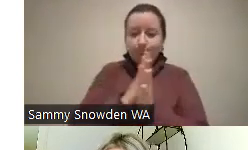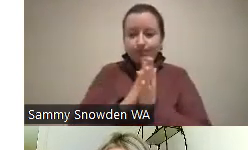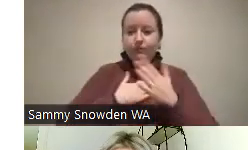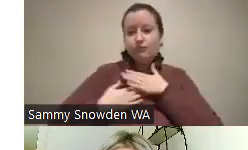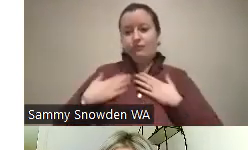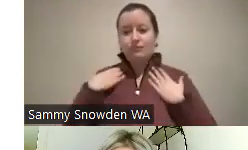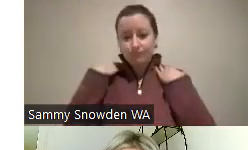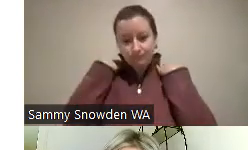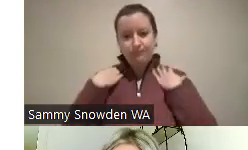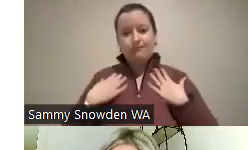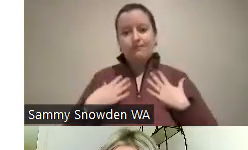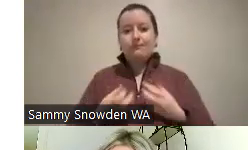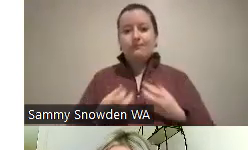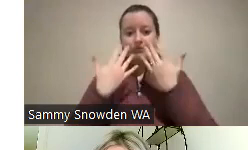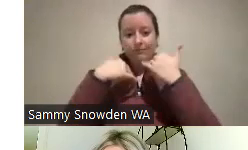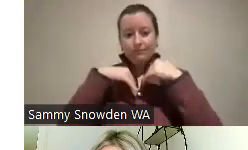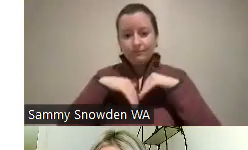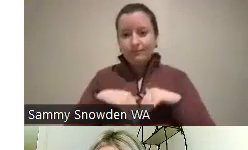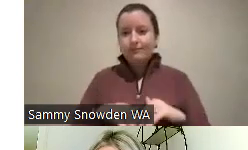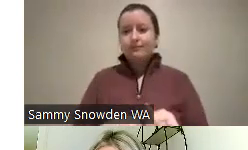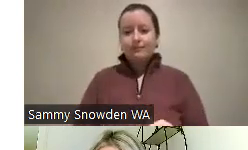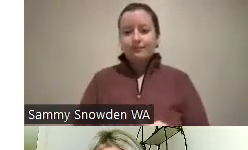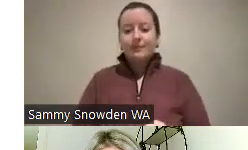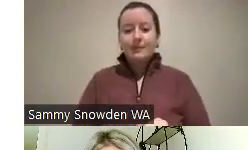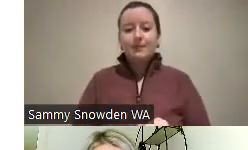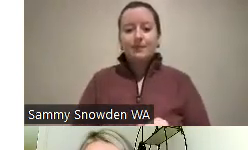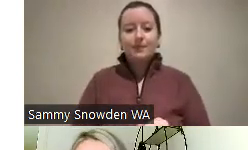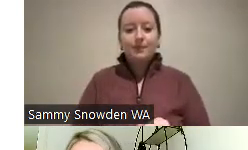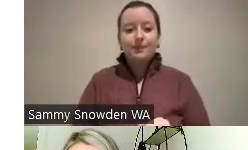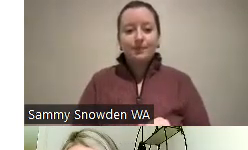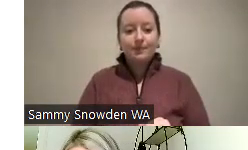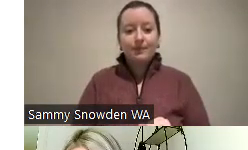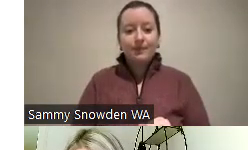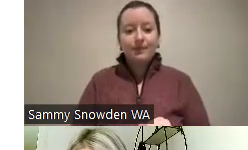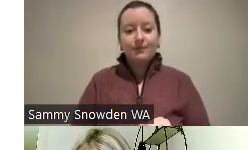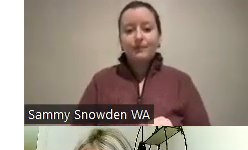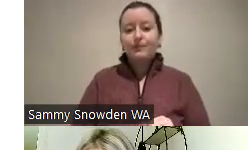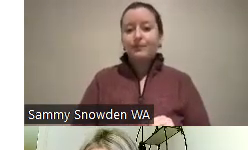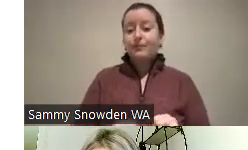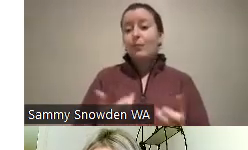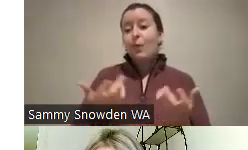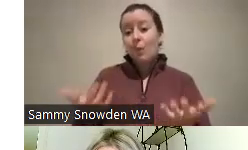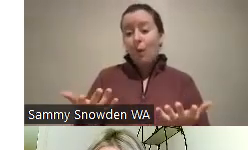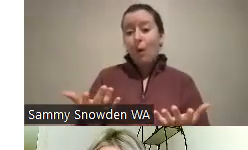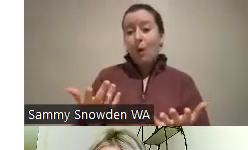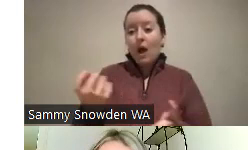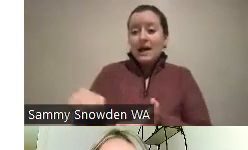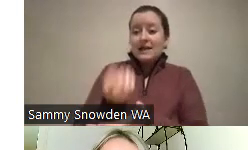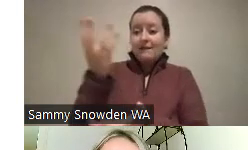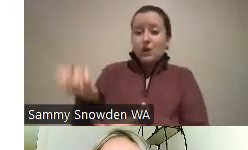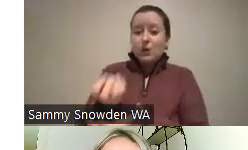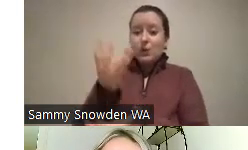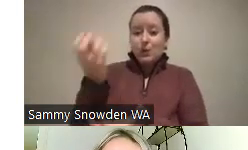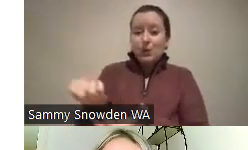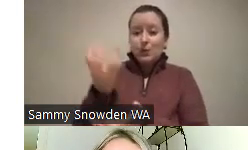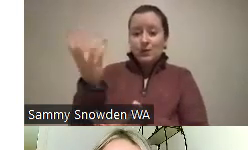really ground anyone ready for a good night's sleep would be 4 drops of balance in the diffuser with 2 drops of